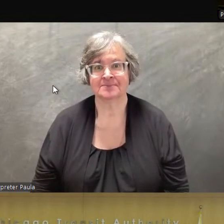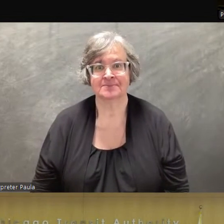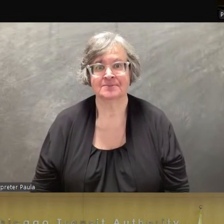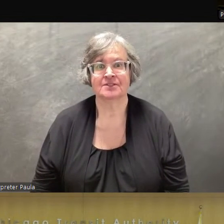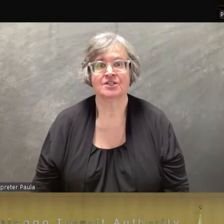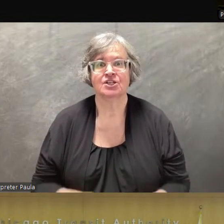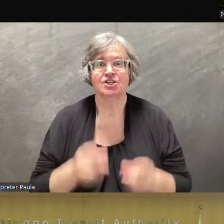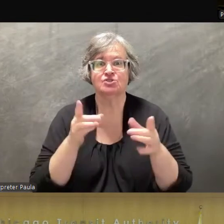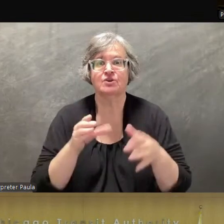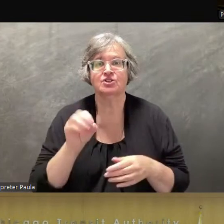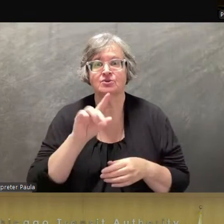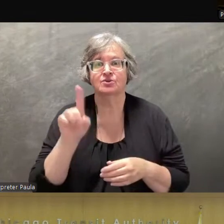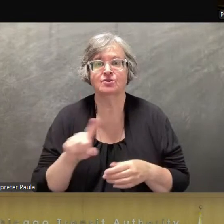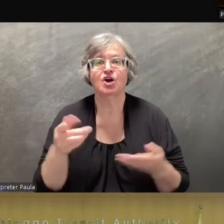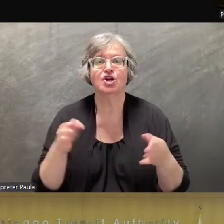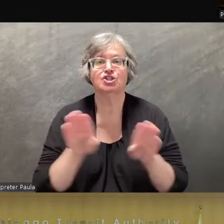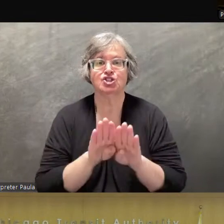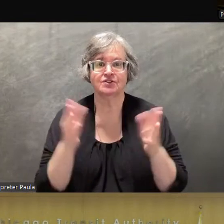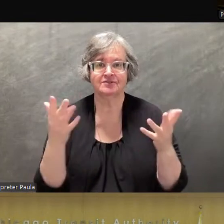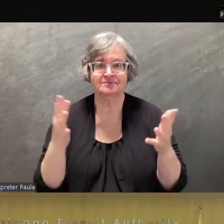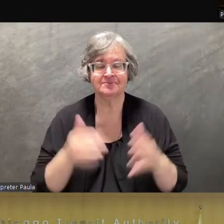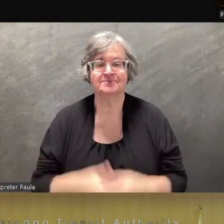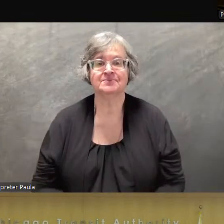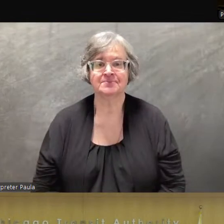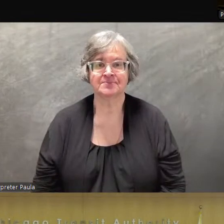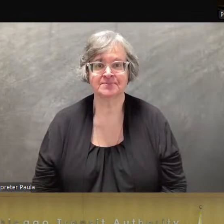Director Ortiz? Adjourn.